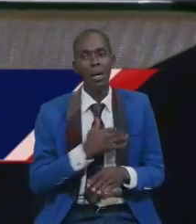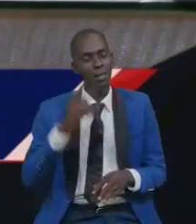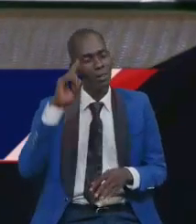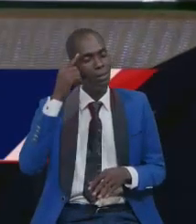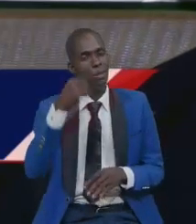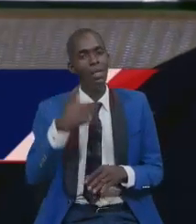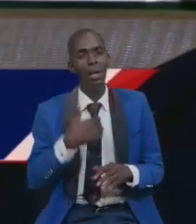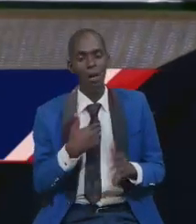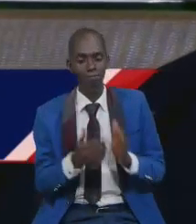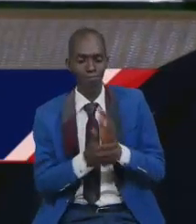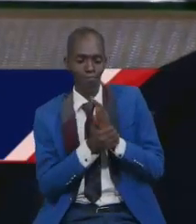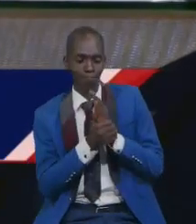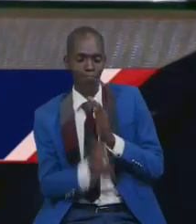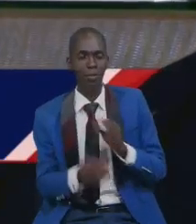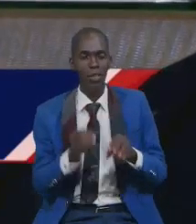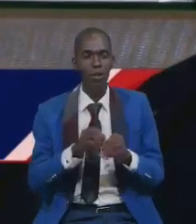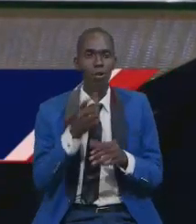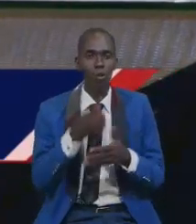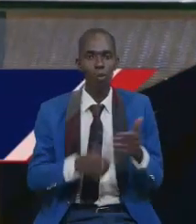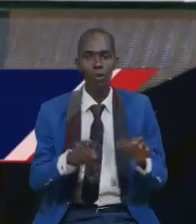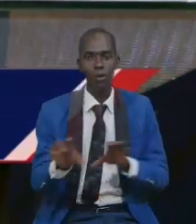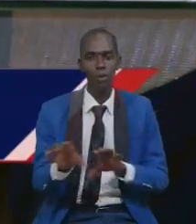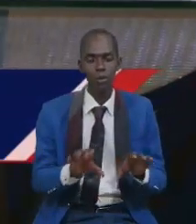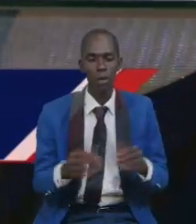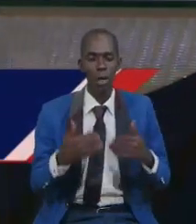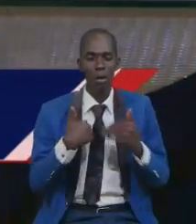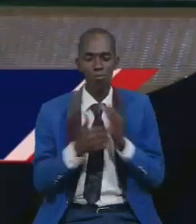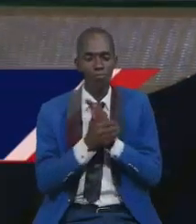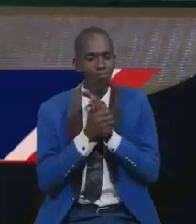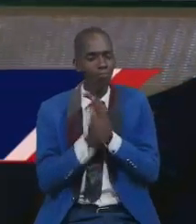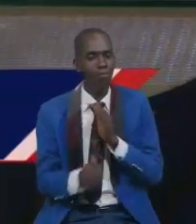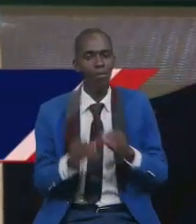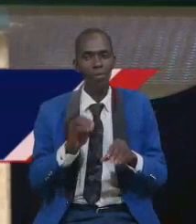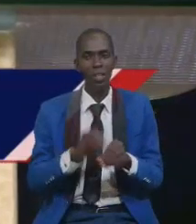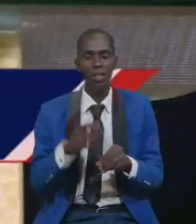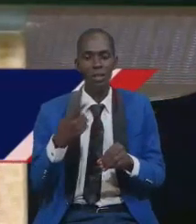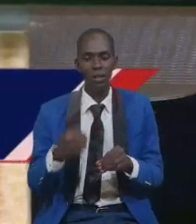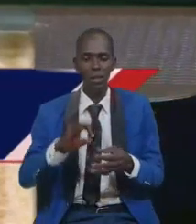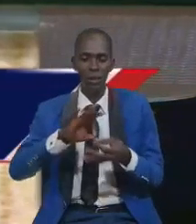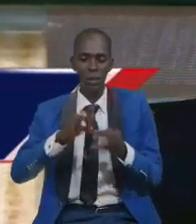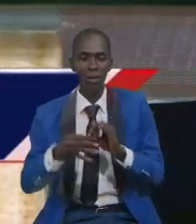you do. You have a mastery of interpretation, and it's